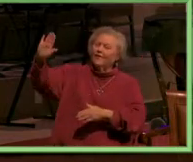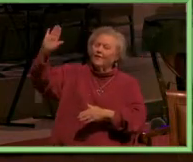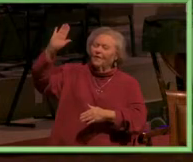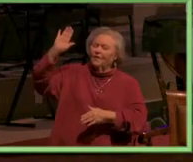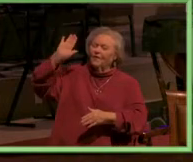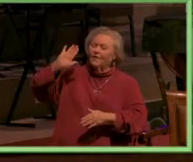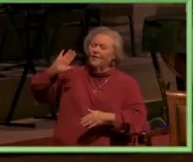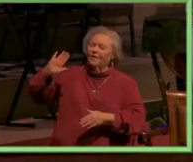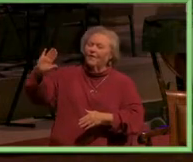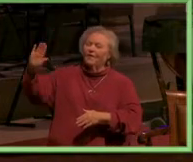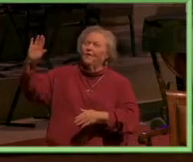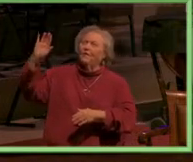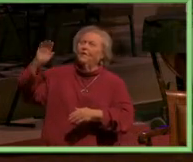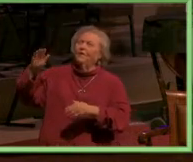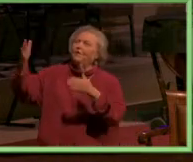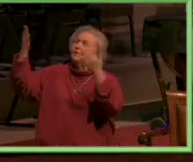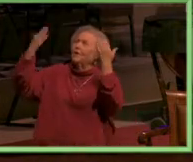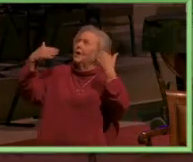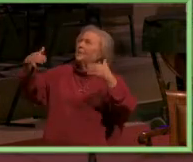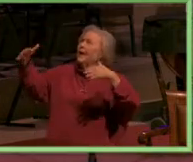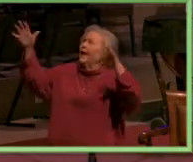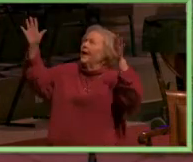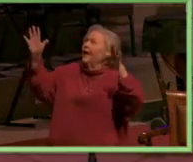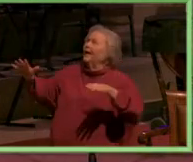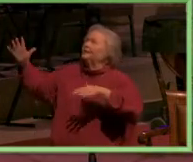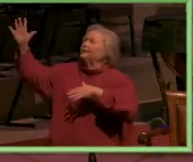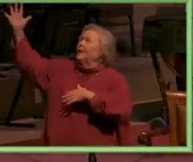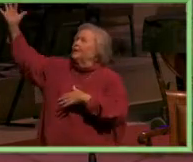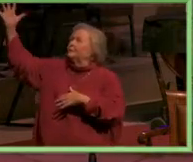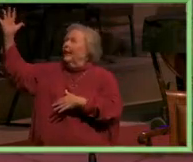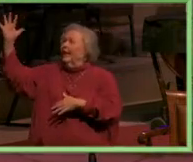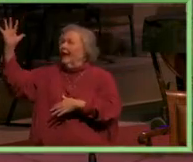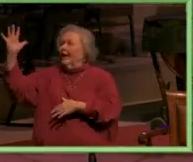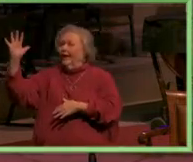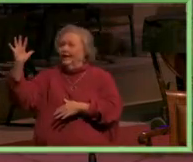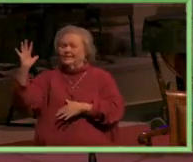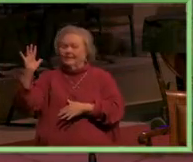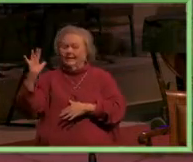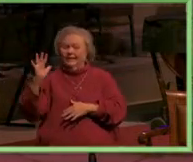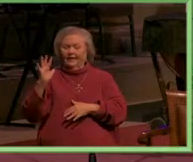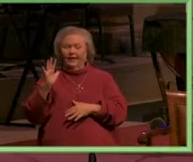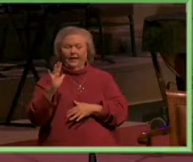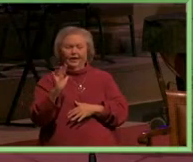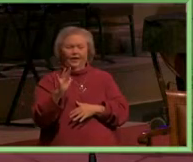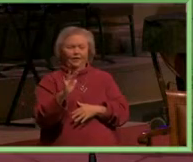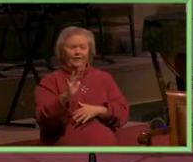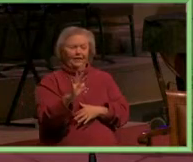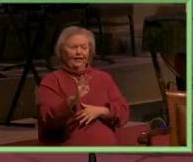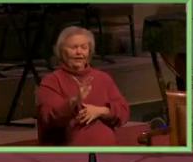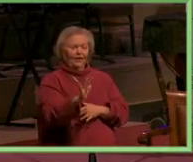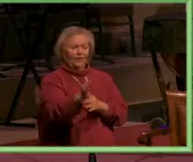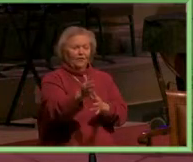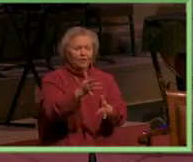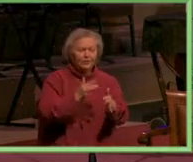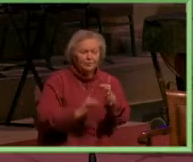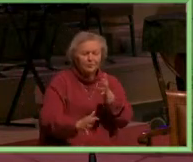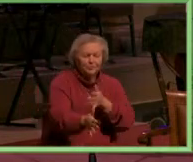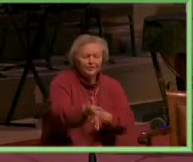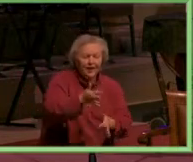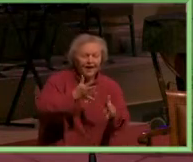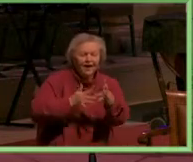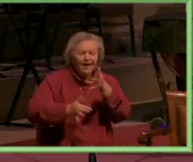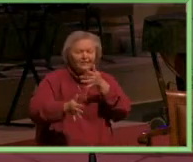of old, from angels bending near the earth